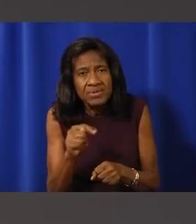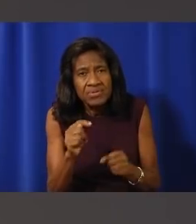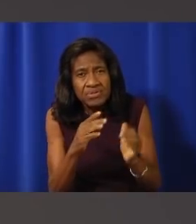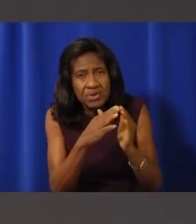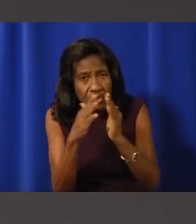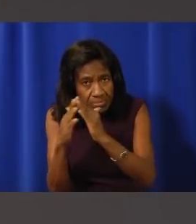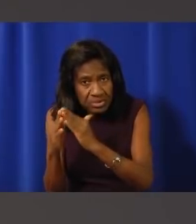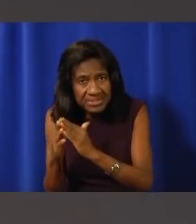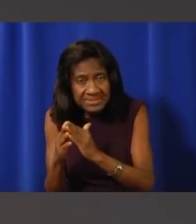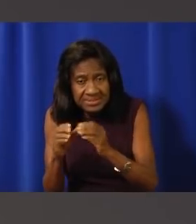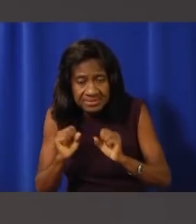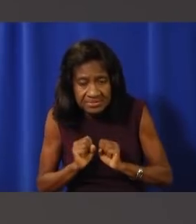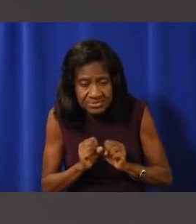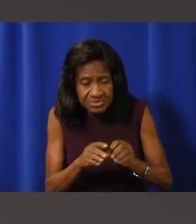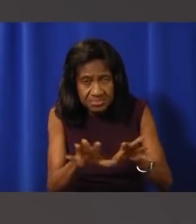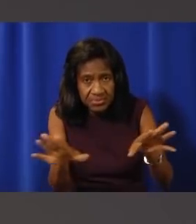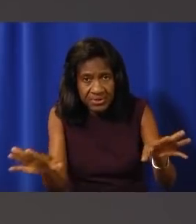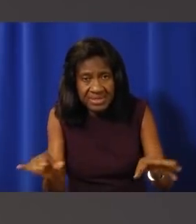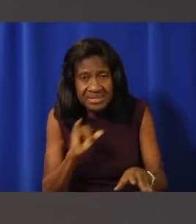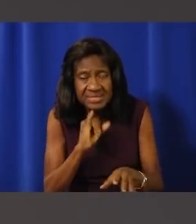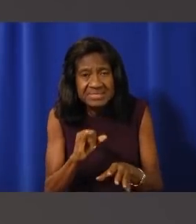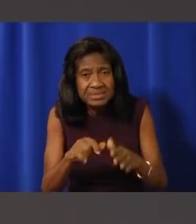lowest level of level 1.